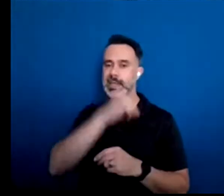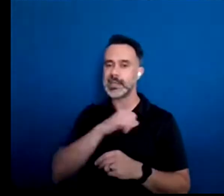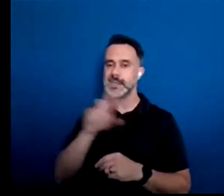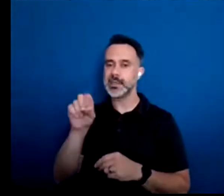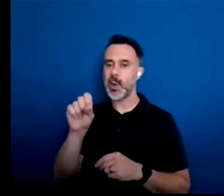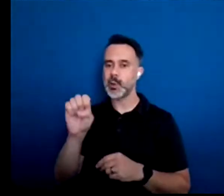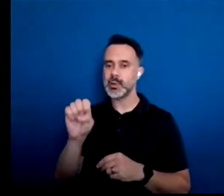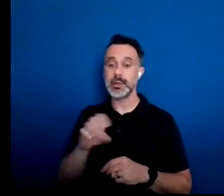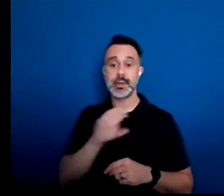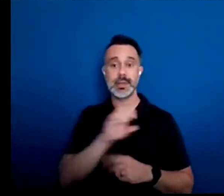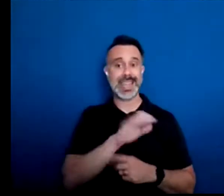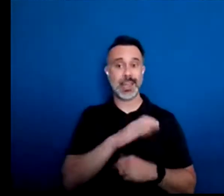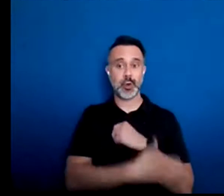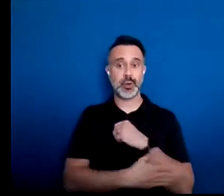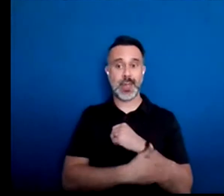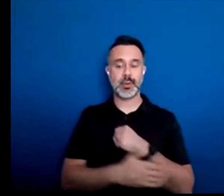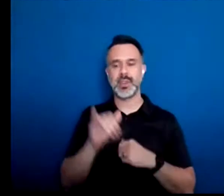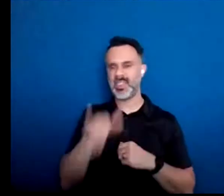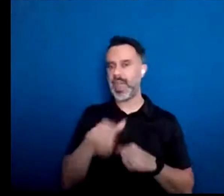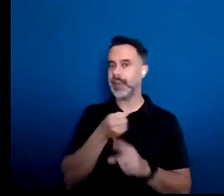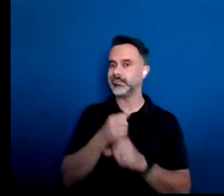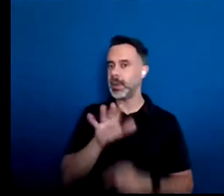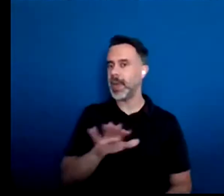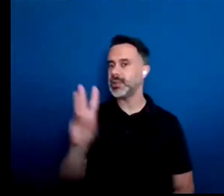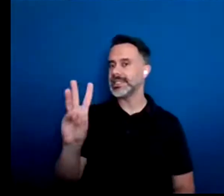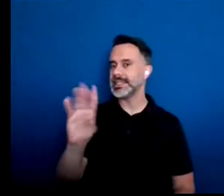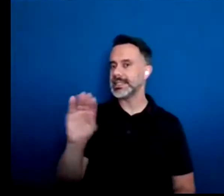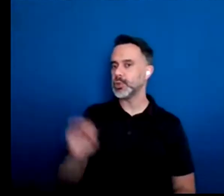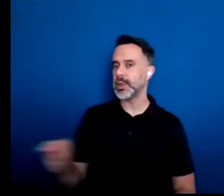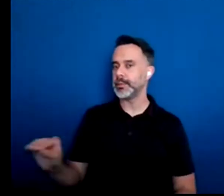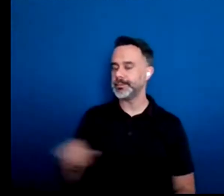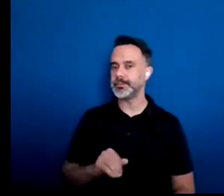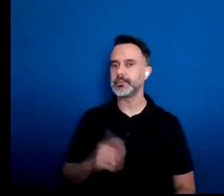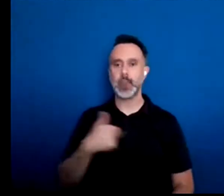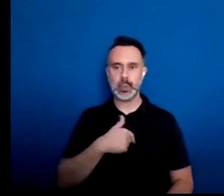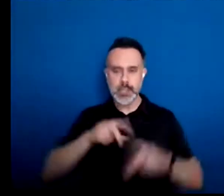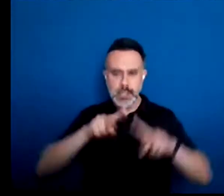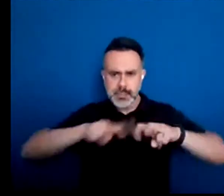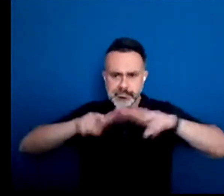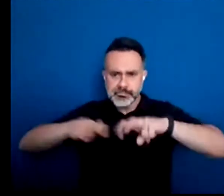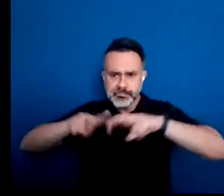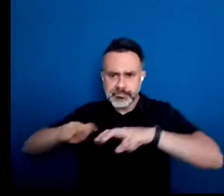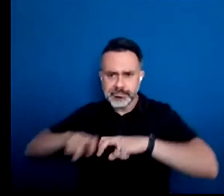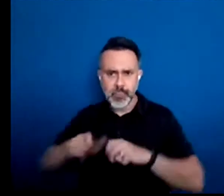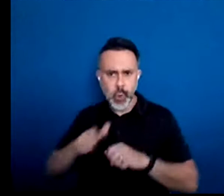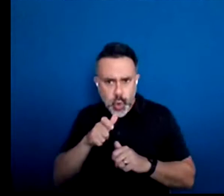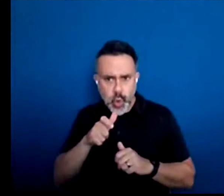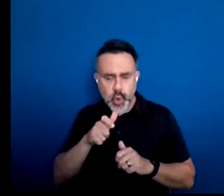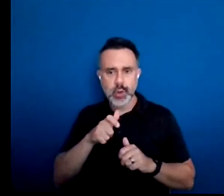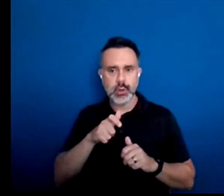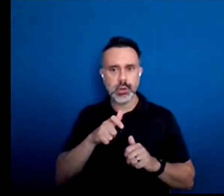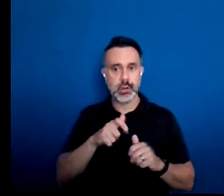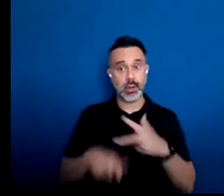6% in general. And we did do a deeper dive to look at who those people were who didn't get